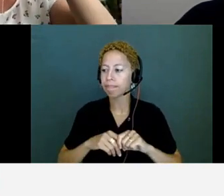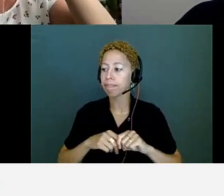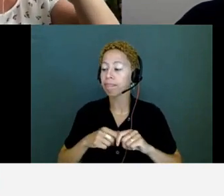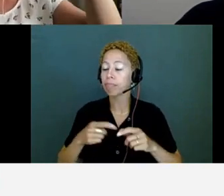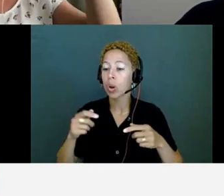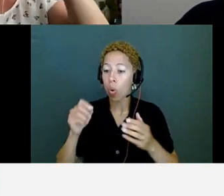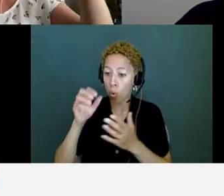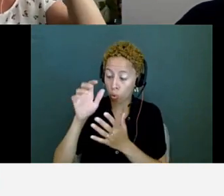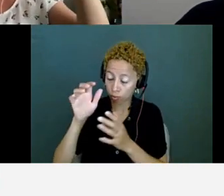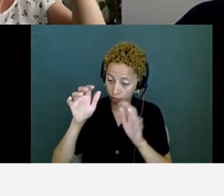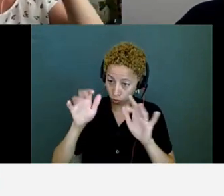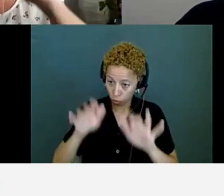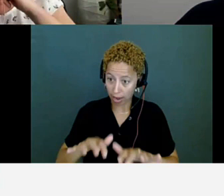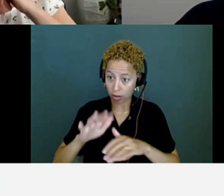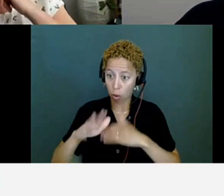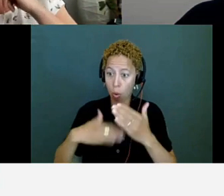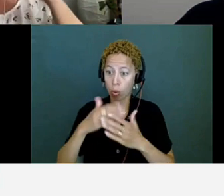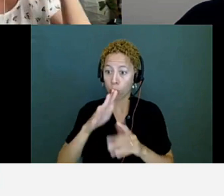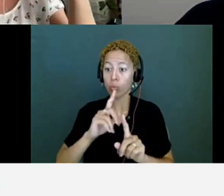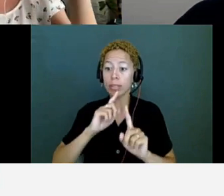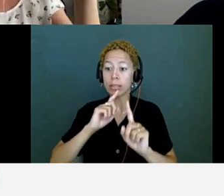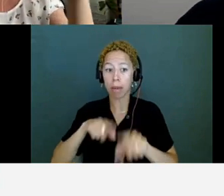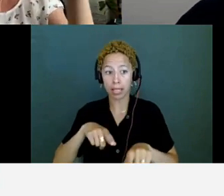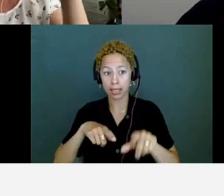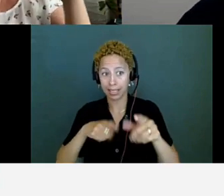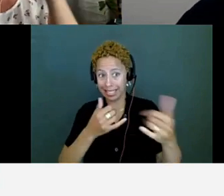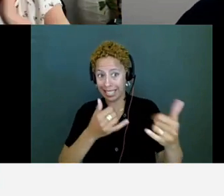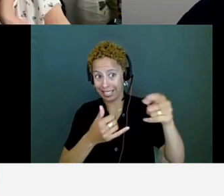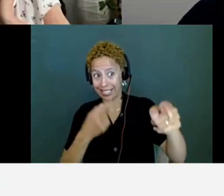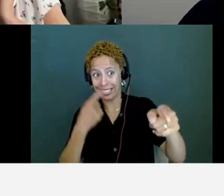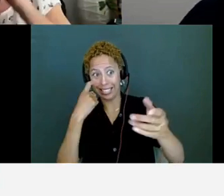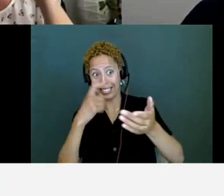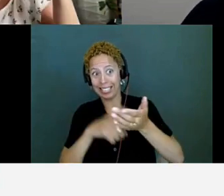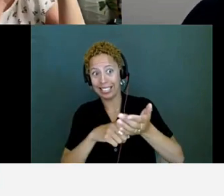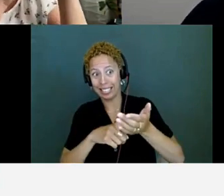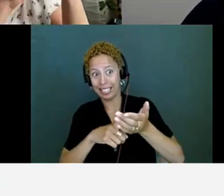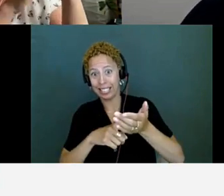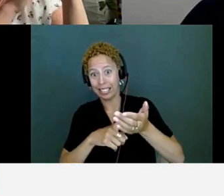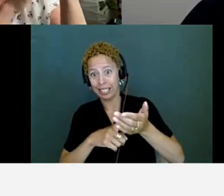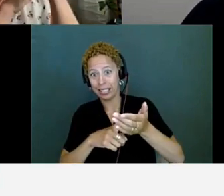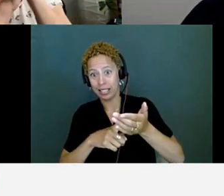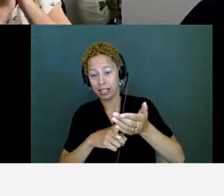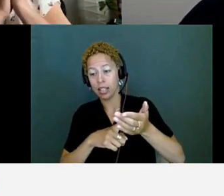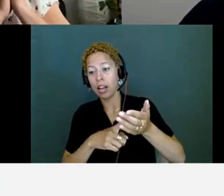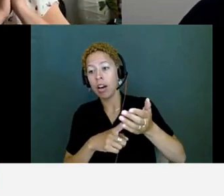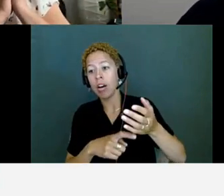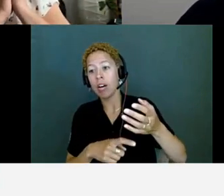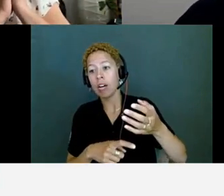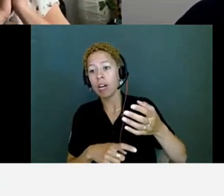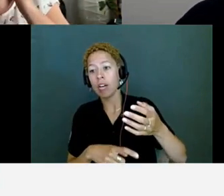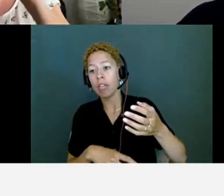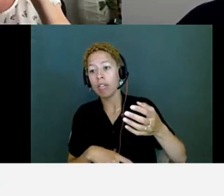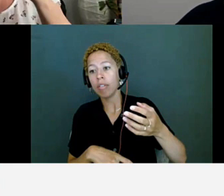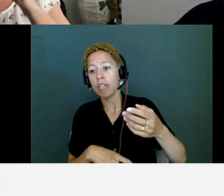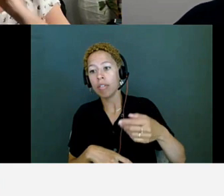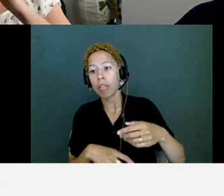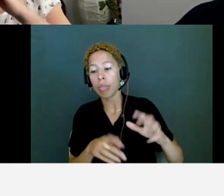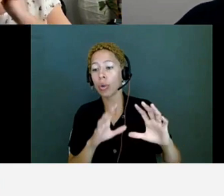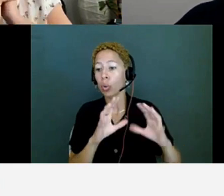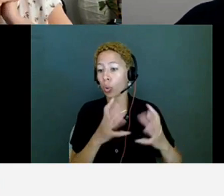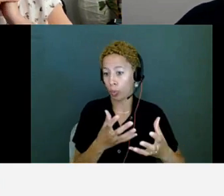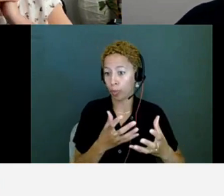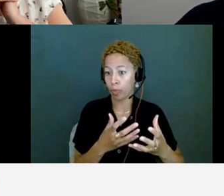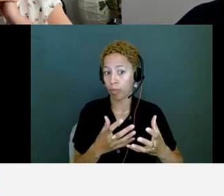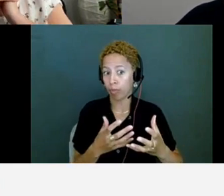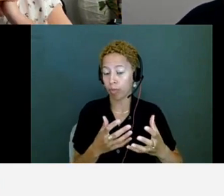responses, you will see on top that 4 of you actually felt that the group would be actually a useful tool, and then